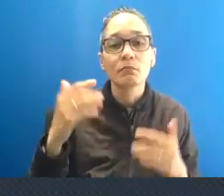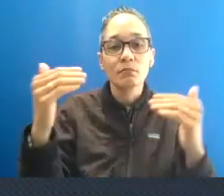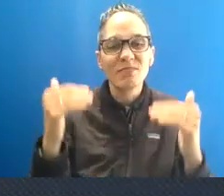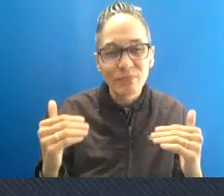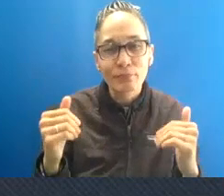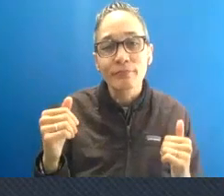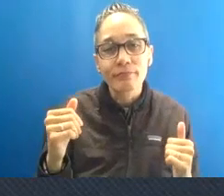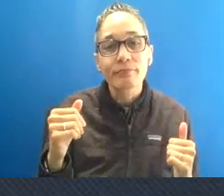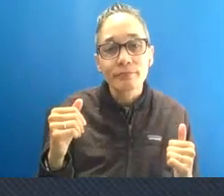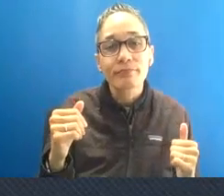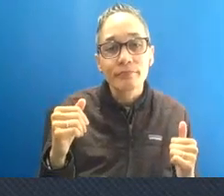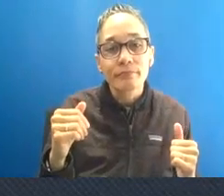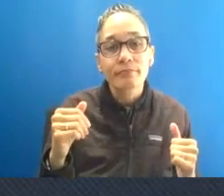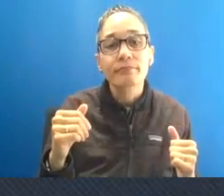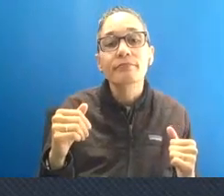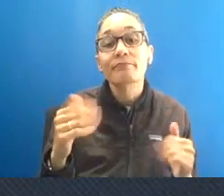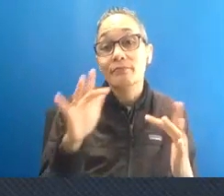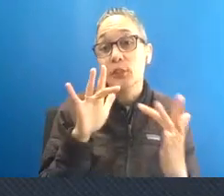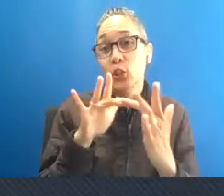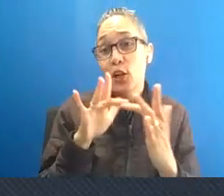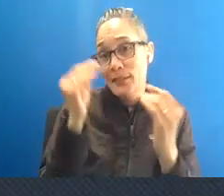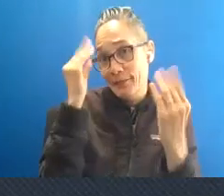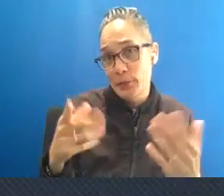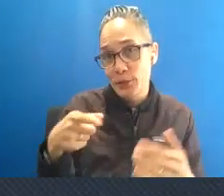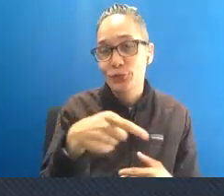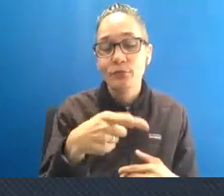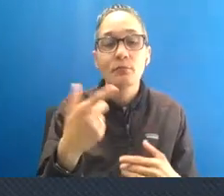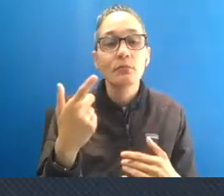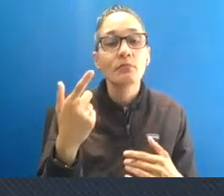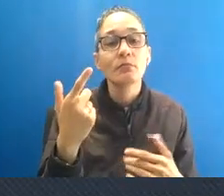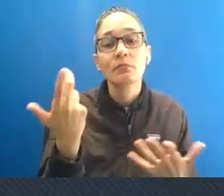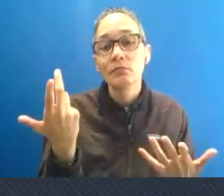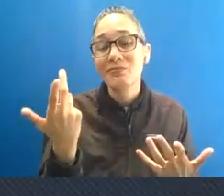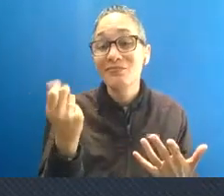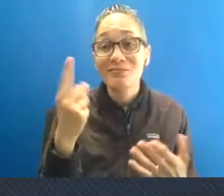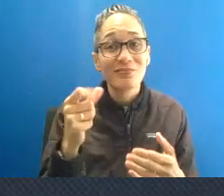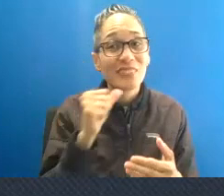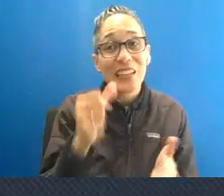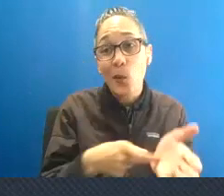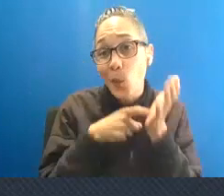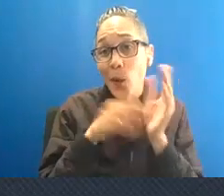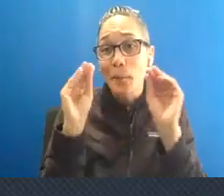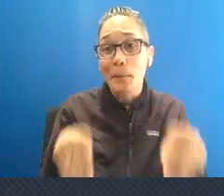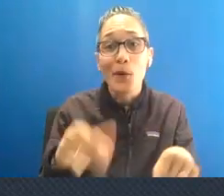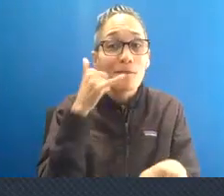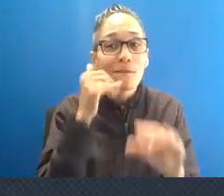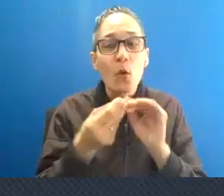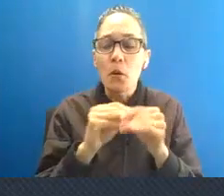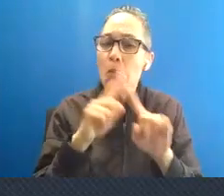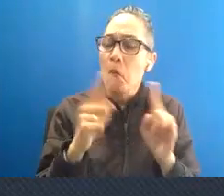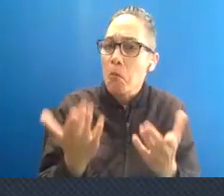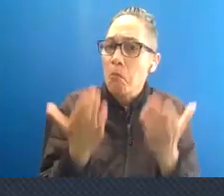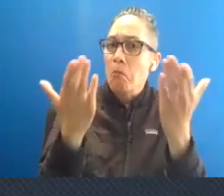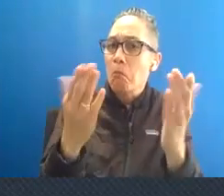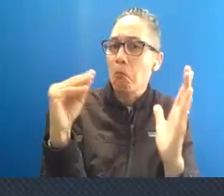Onto the contact information. And although primary phone number is not required, we do recommend that you include a phone number